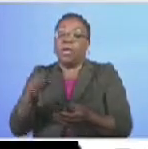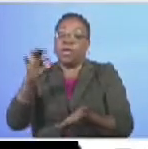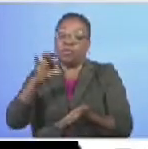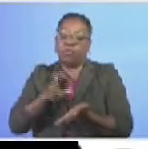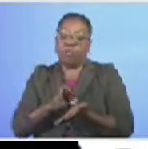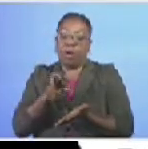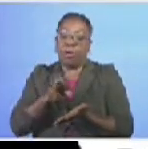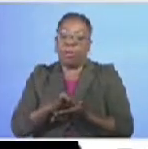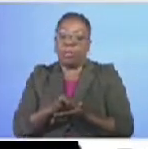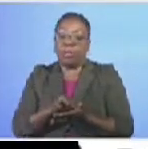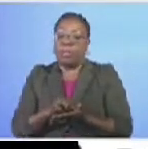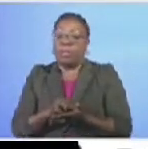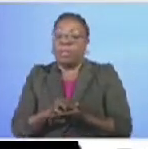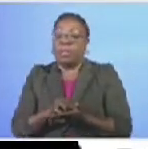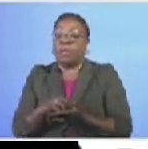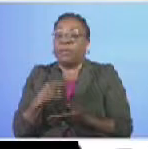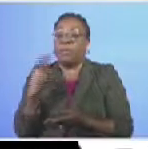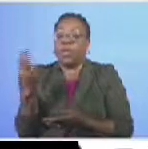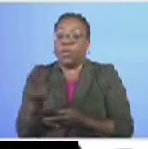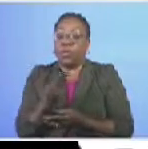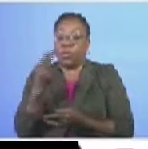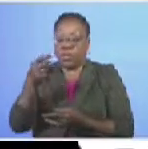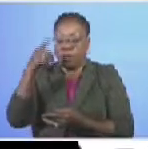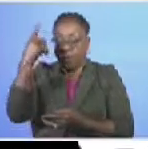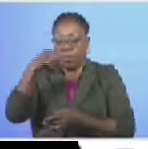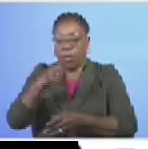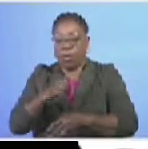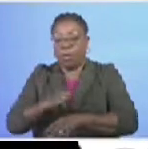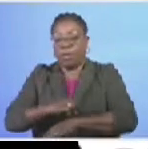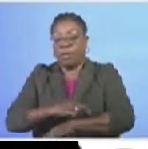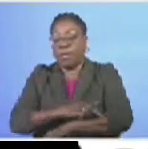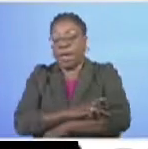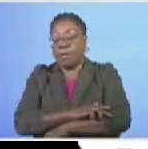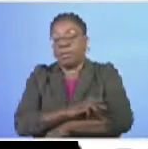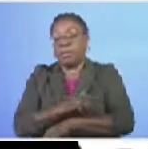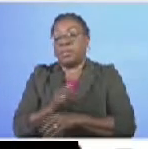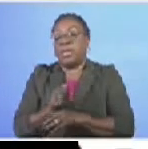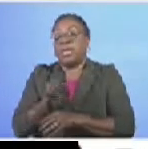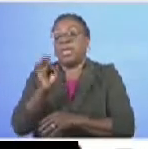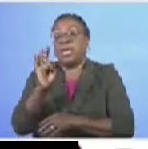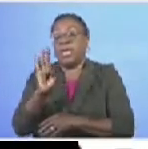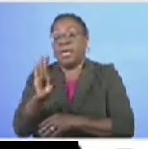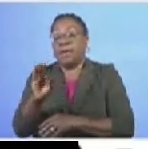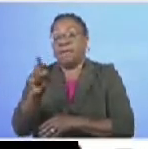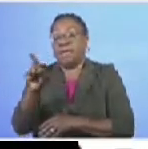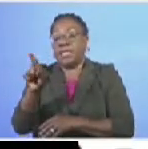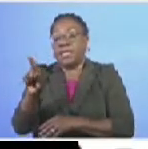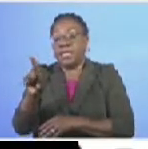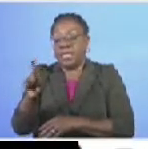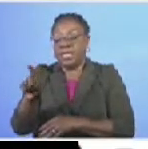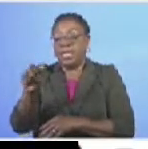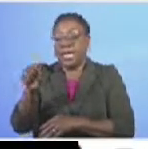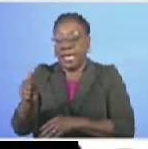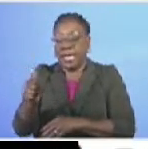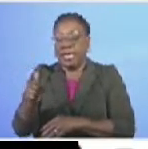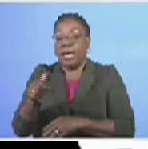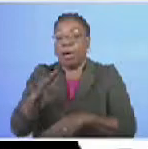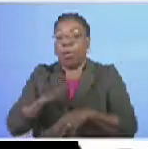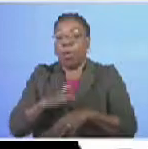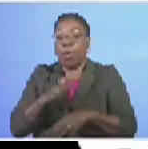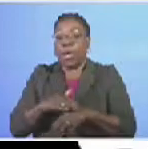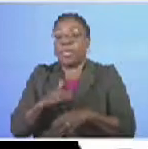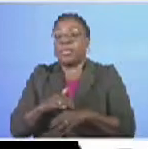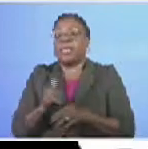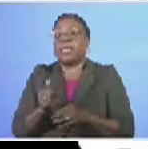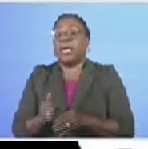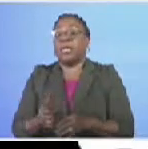use in adult and pediatric patients for COVID-19 treatment. Now, the FDA warns that the drug should only be administered through injection